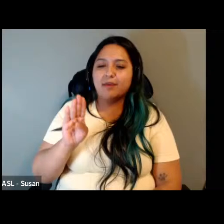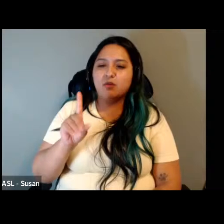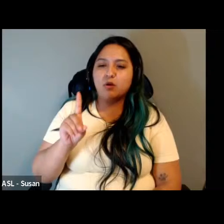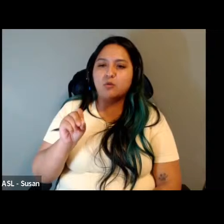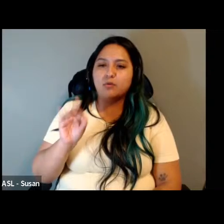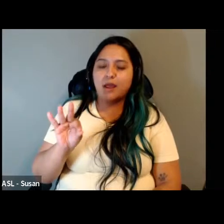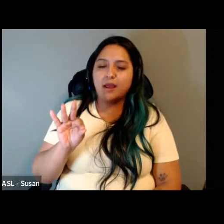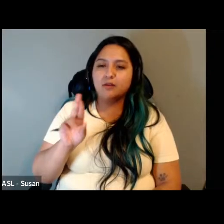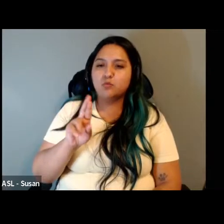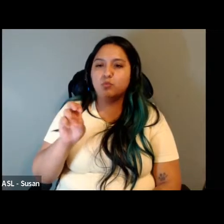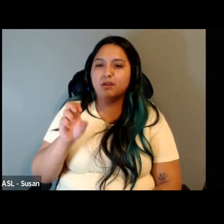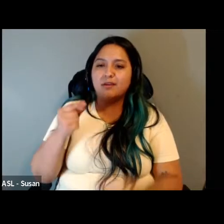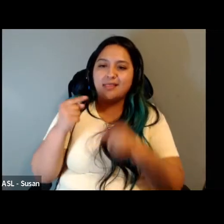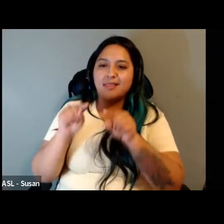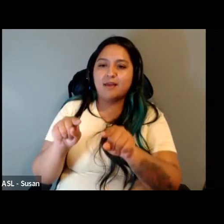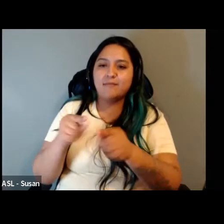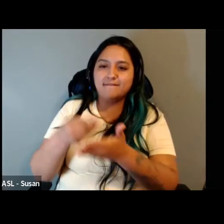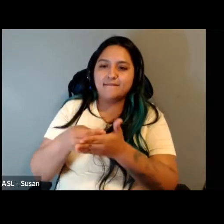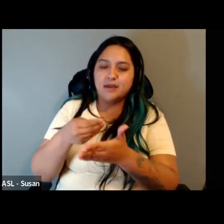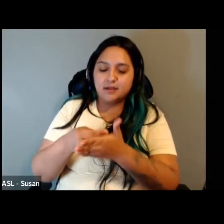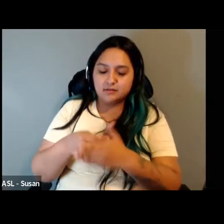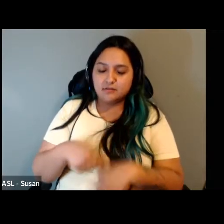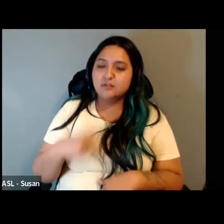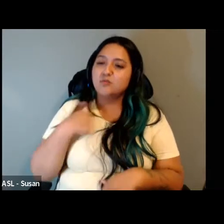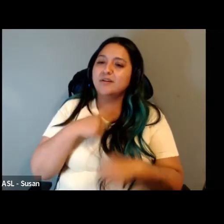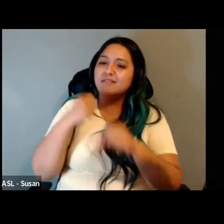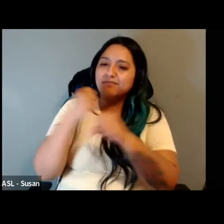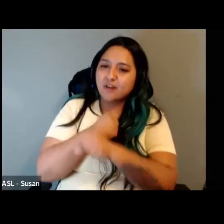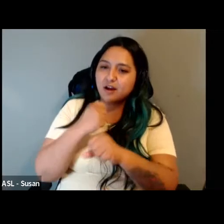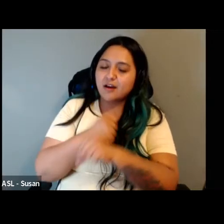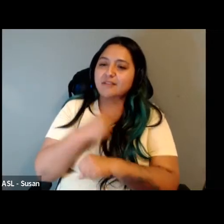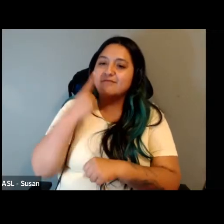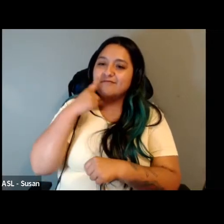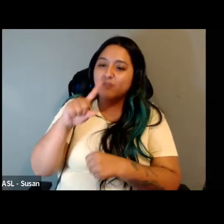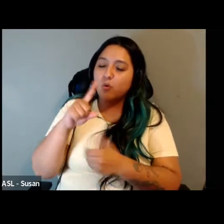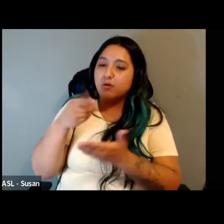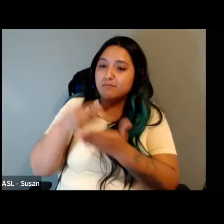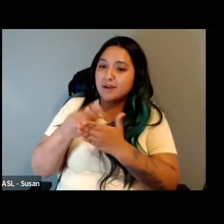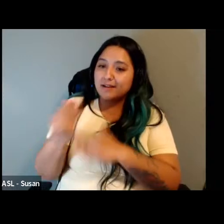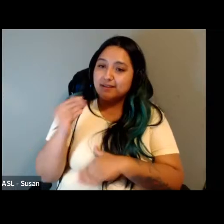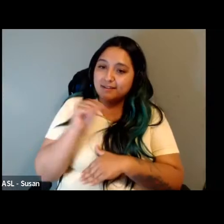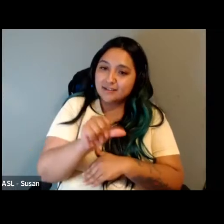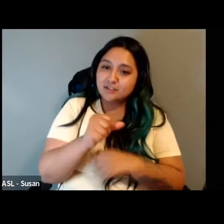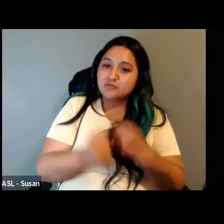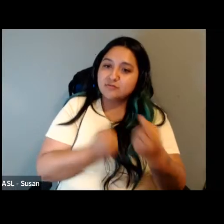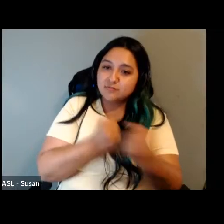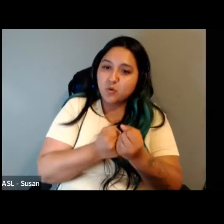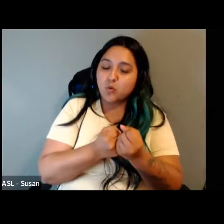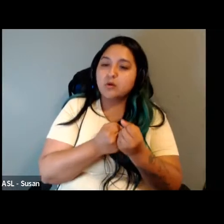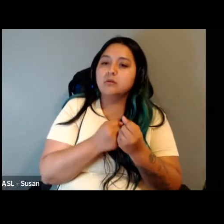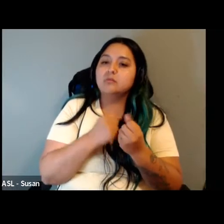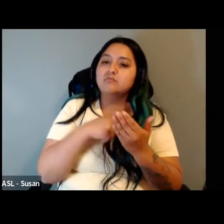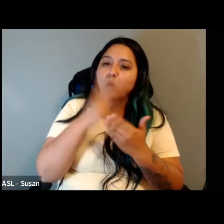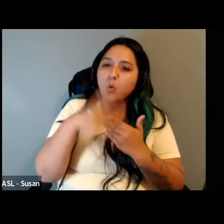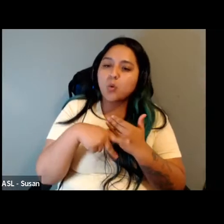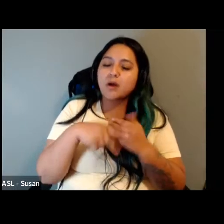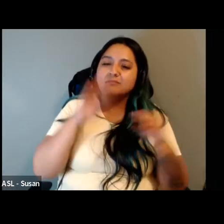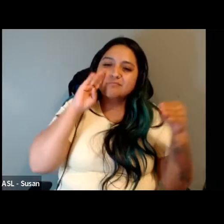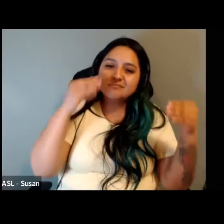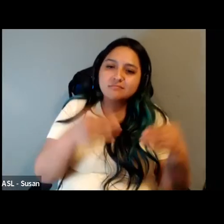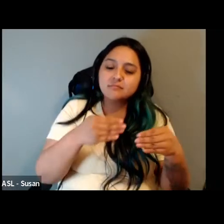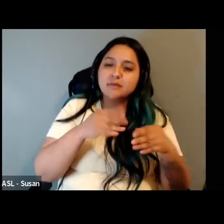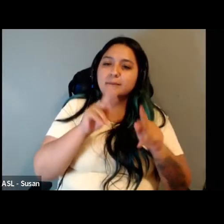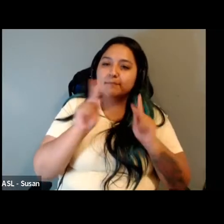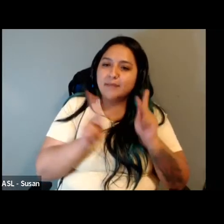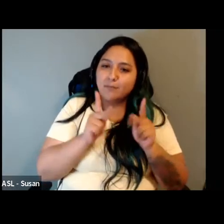We fought to provide structures for programs supporting robust and, again, people-centered homelessness